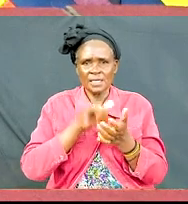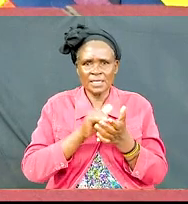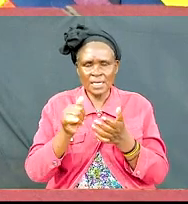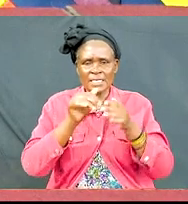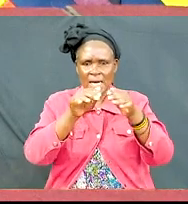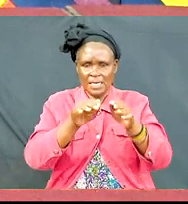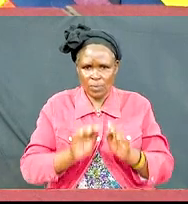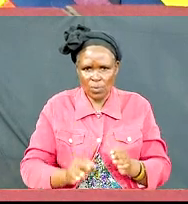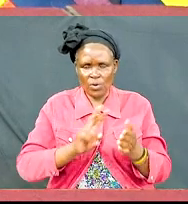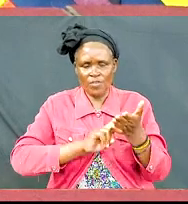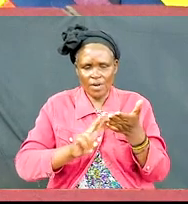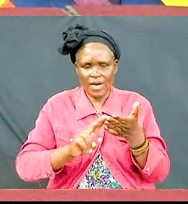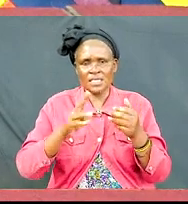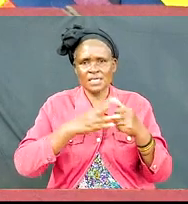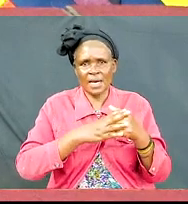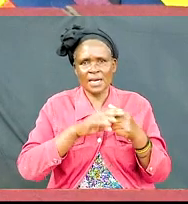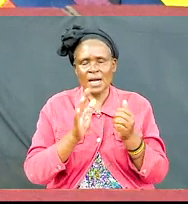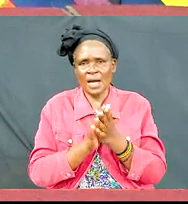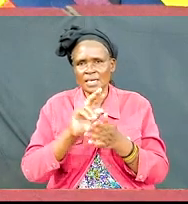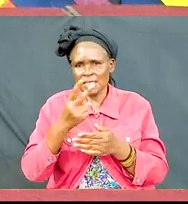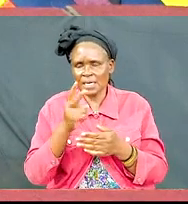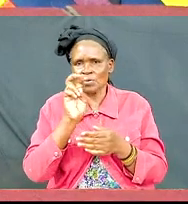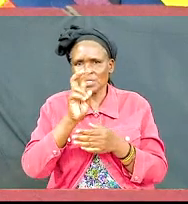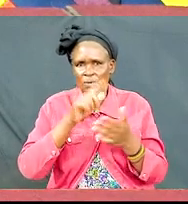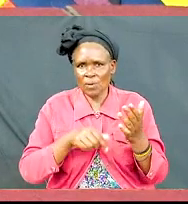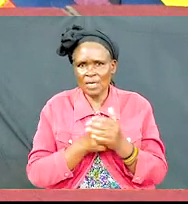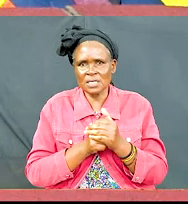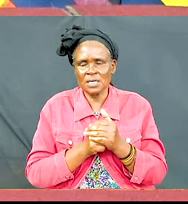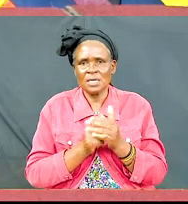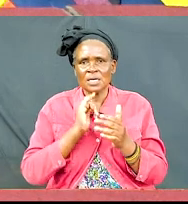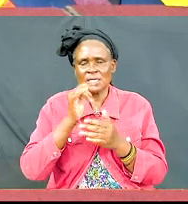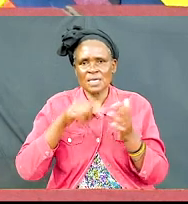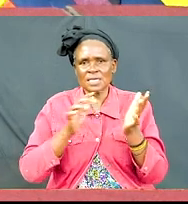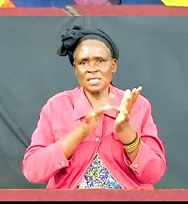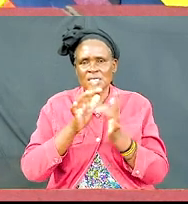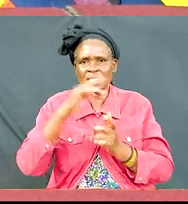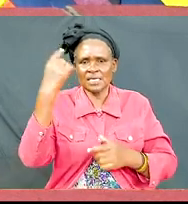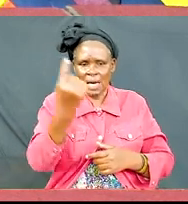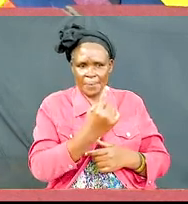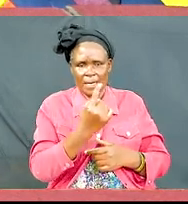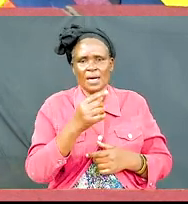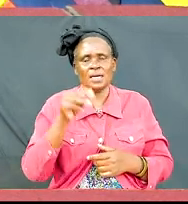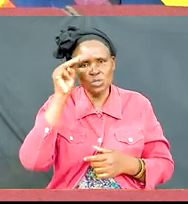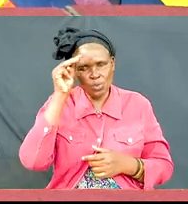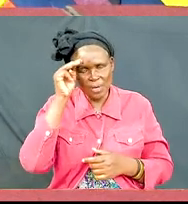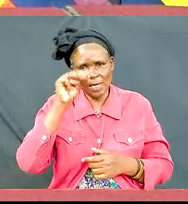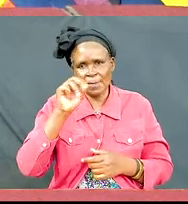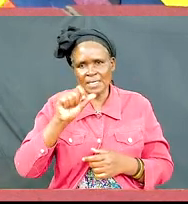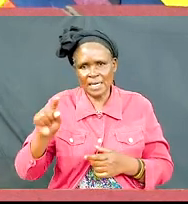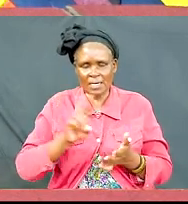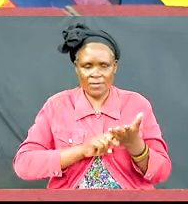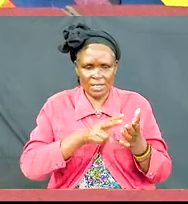up to verse 9. The second one that you see is that Jesus appears to Mary Magdalene, verse 10 to verse